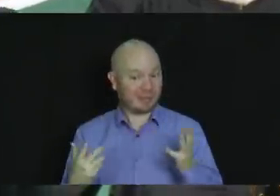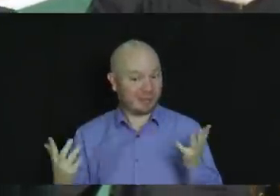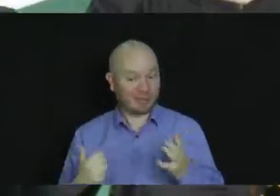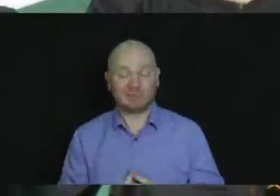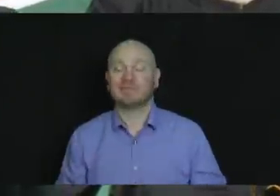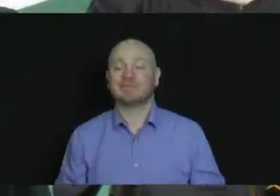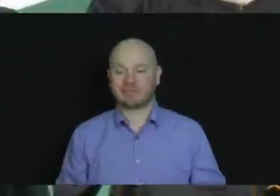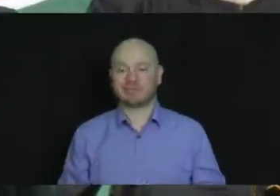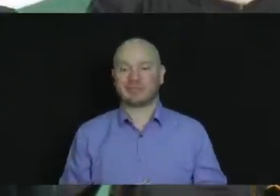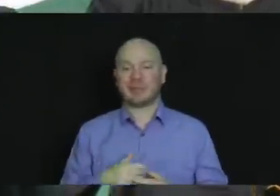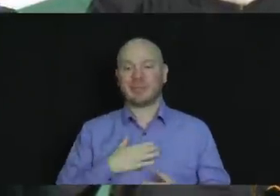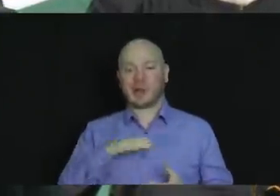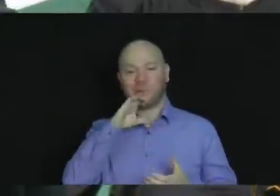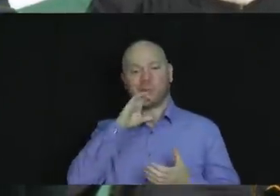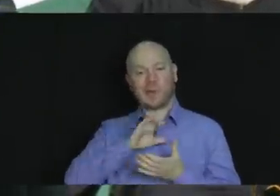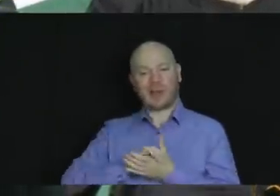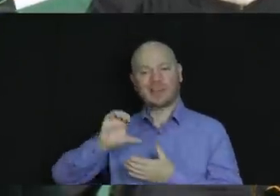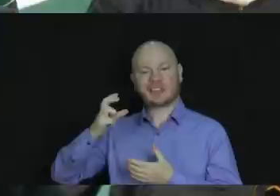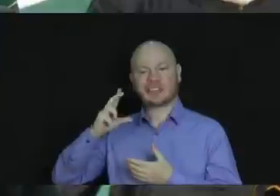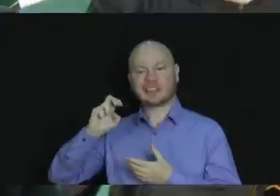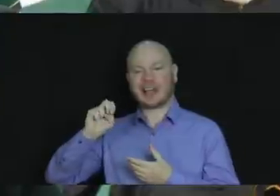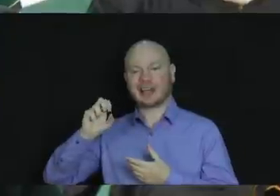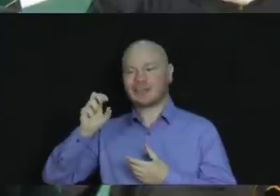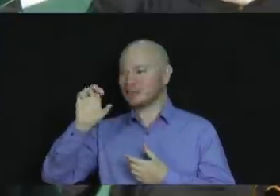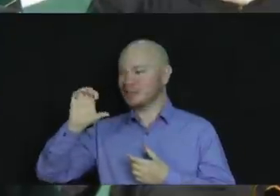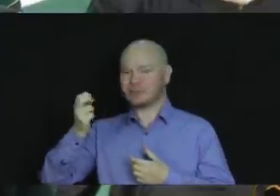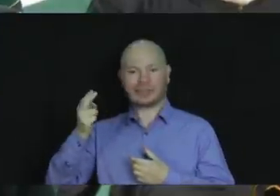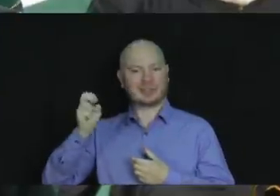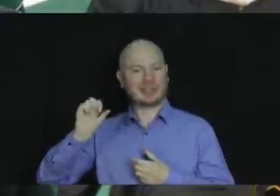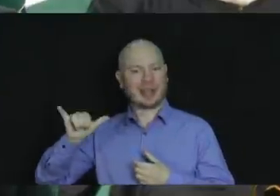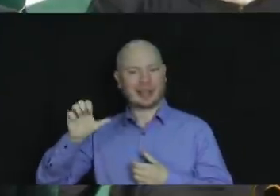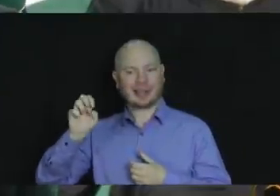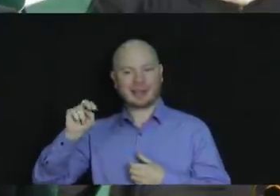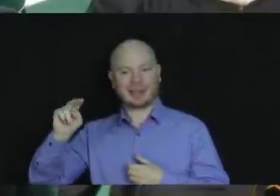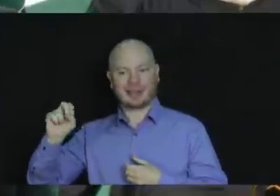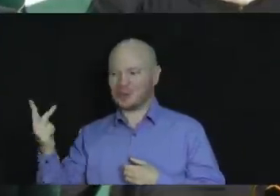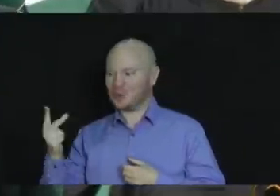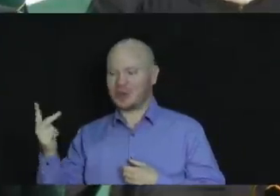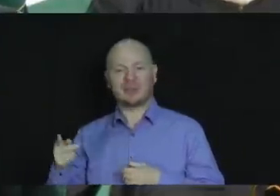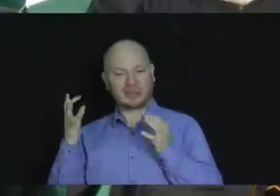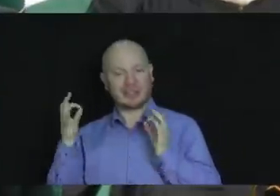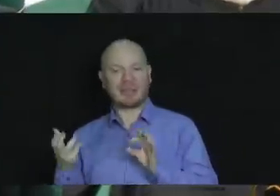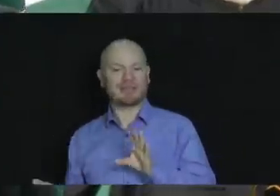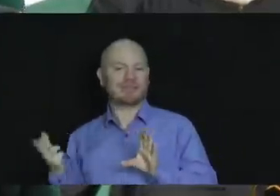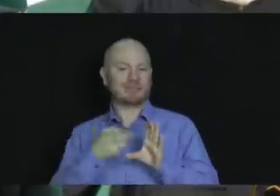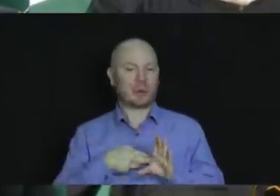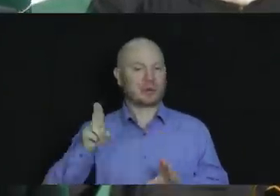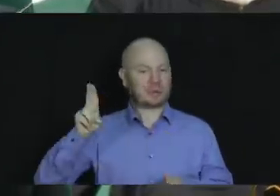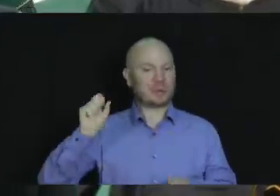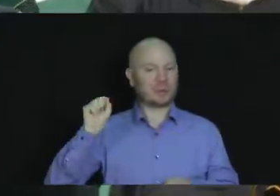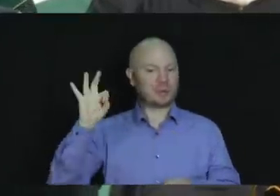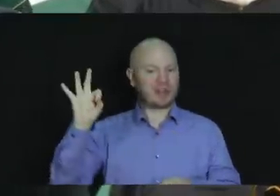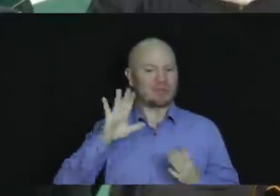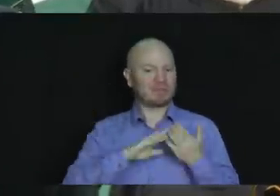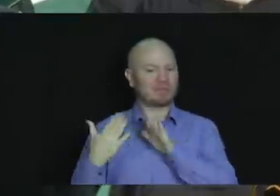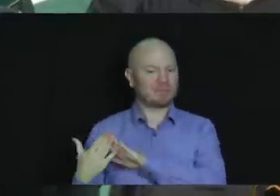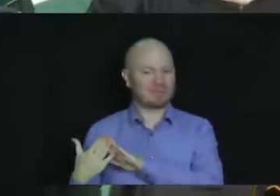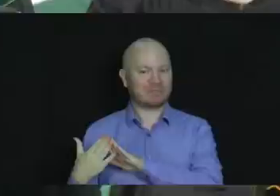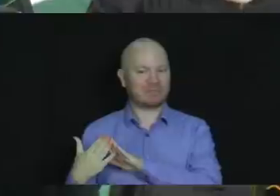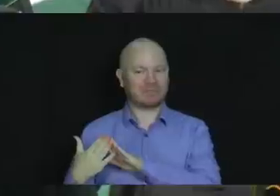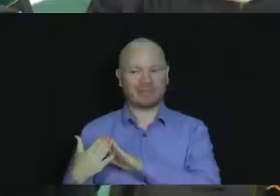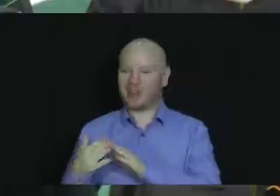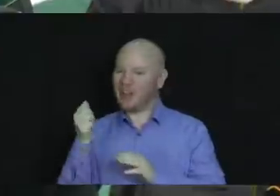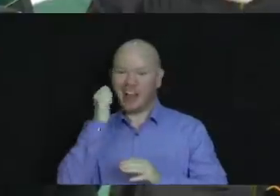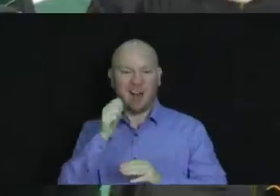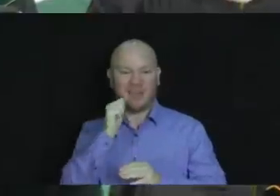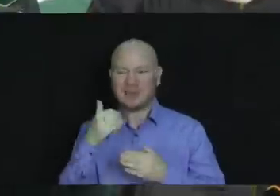wife Cheyenne and I made the decision to join this wonderful USF community. And we continue to be so energized every